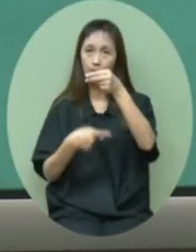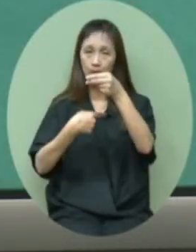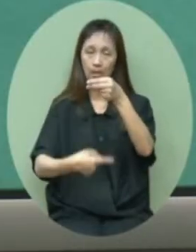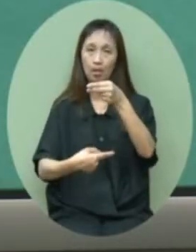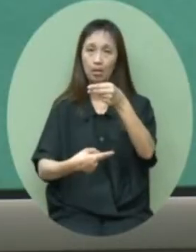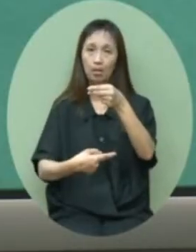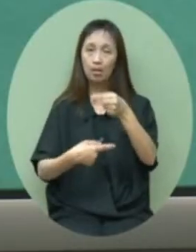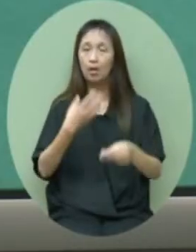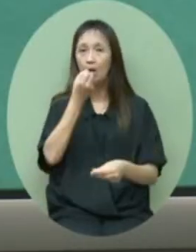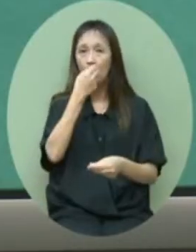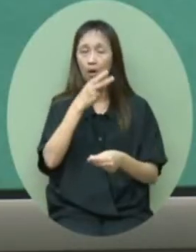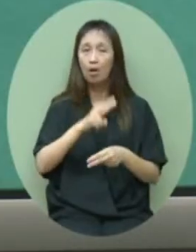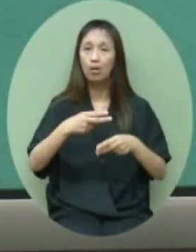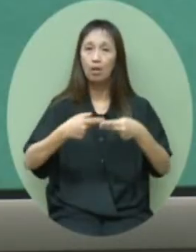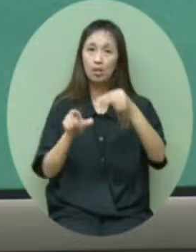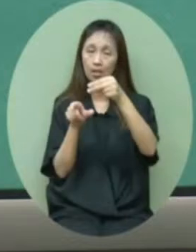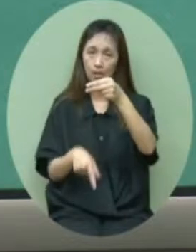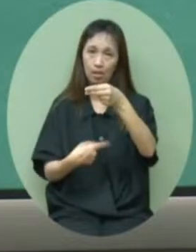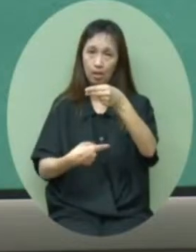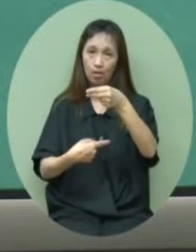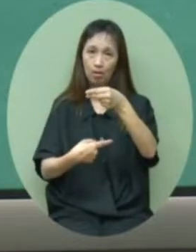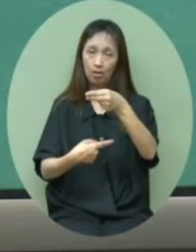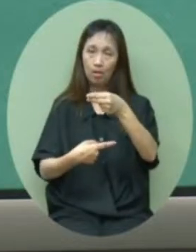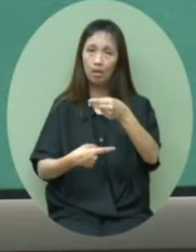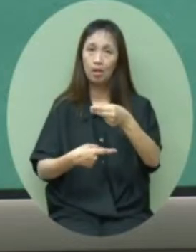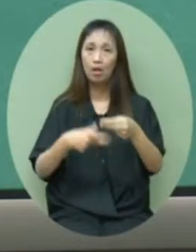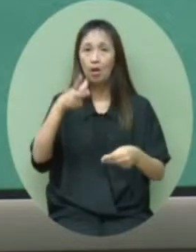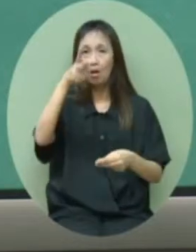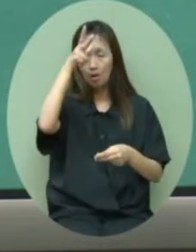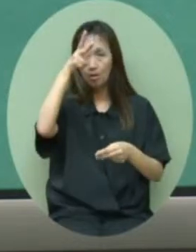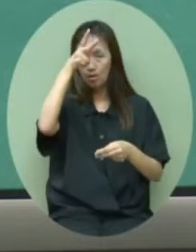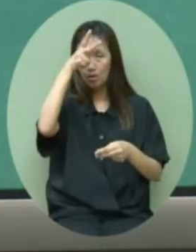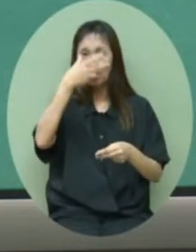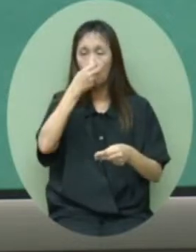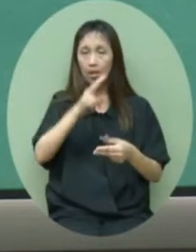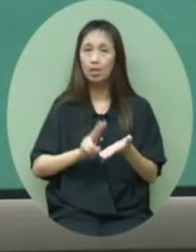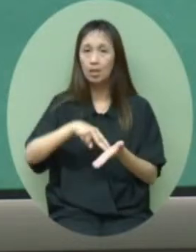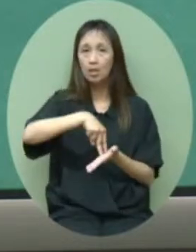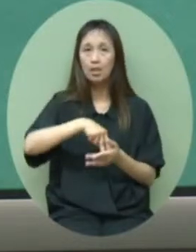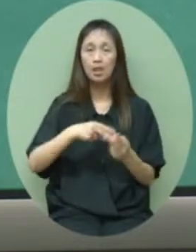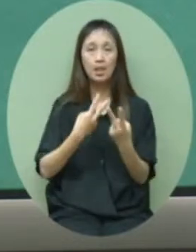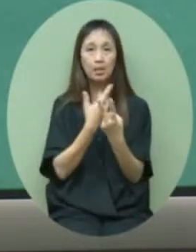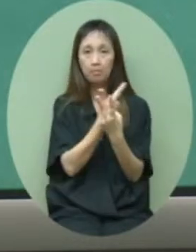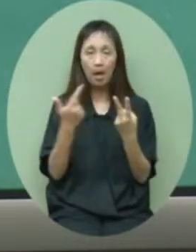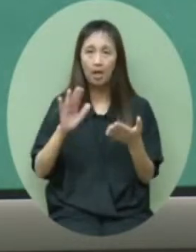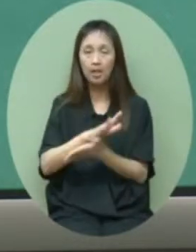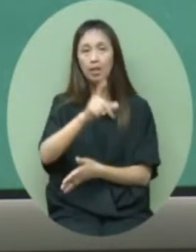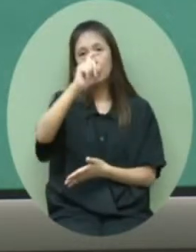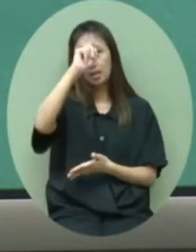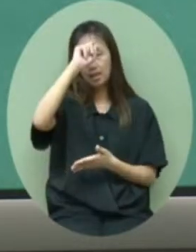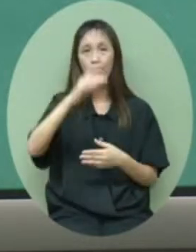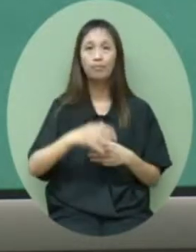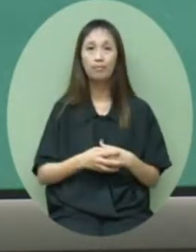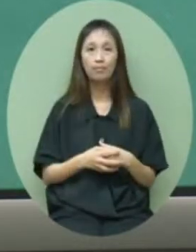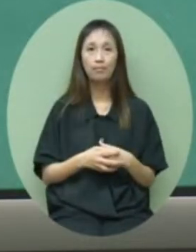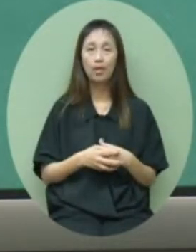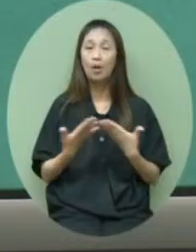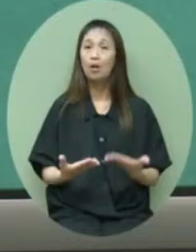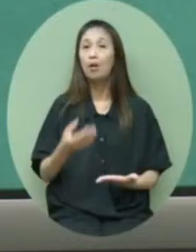3 weeks later, on the 1st of July, that's the 20th anniversary of